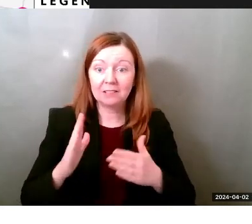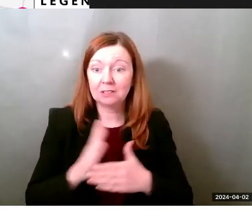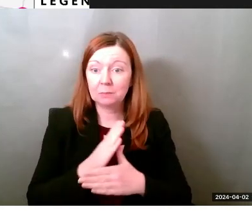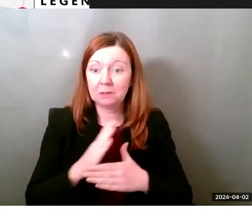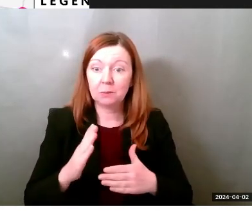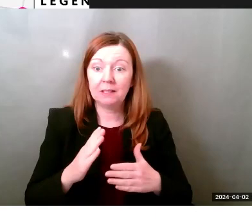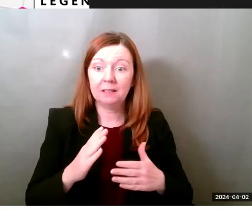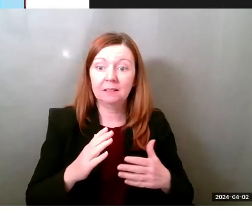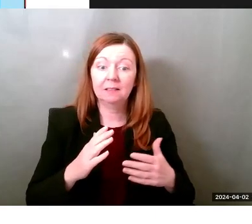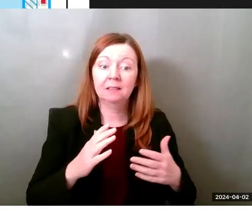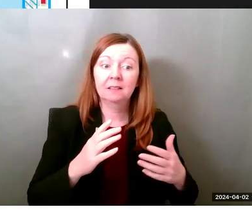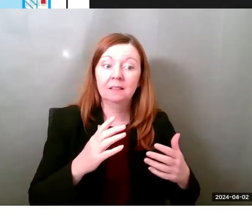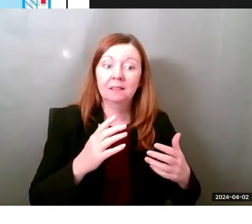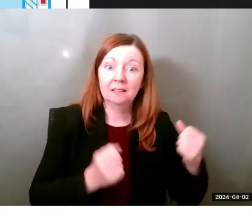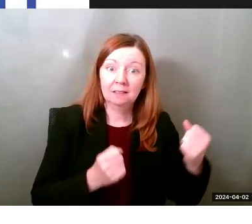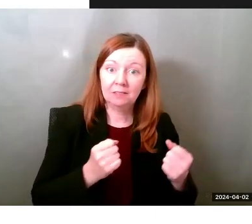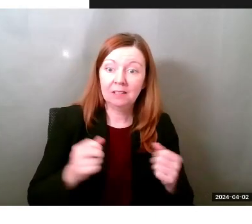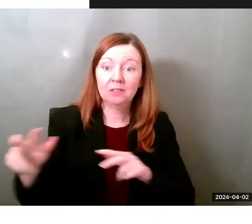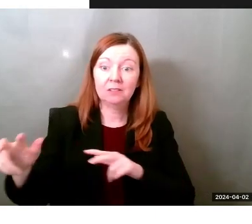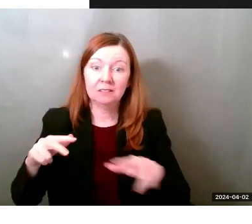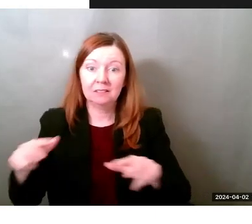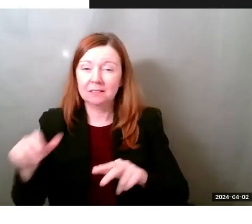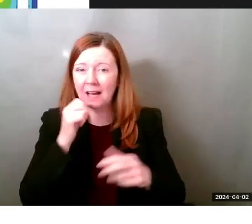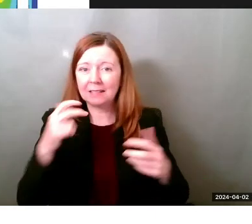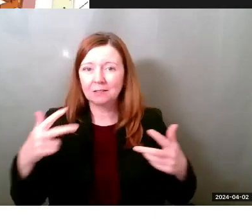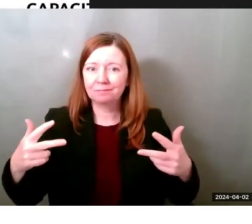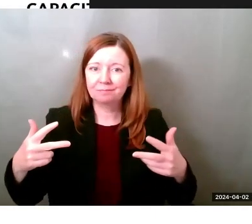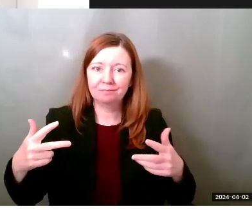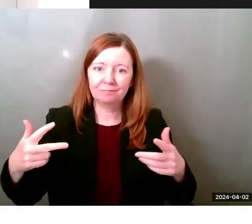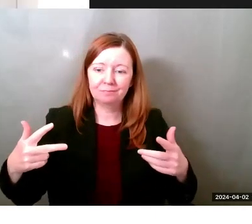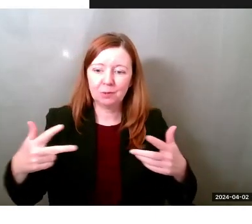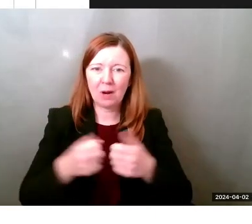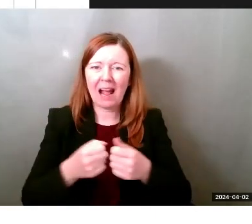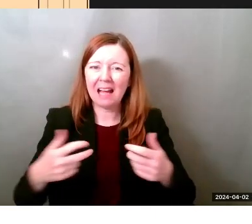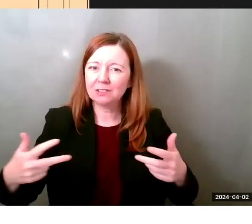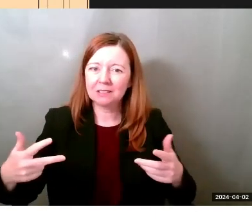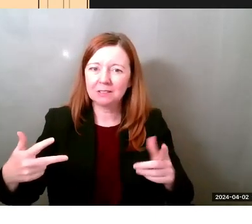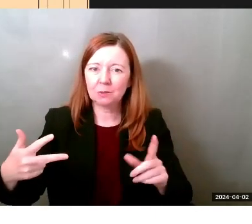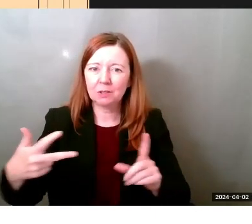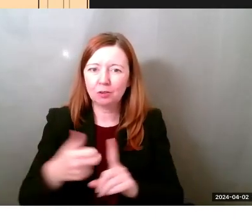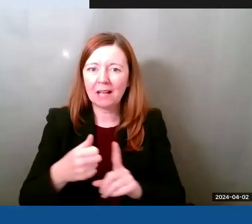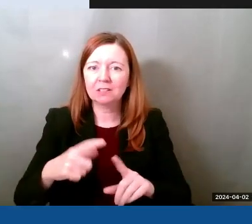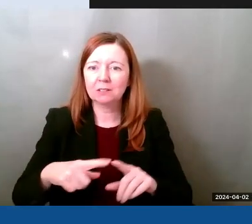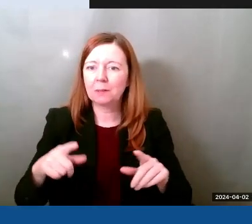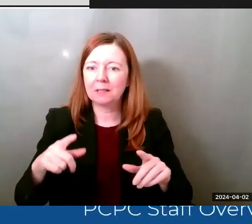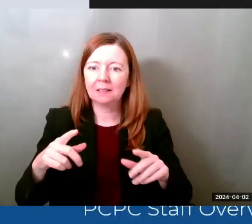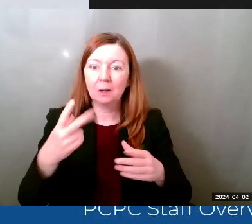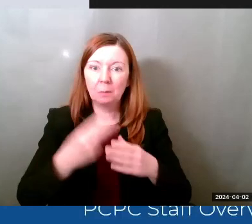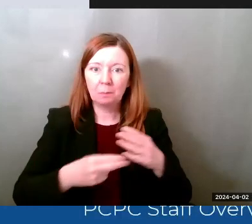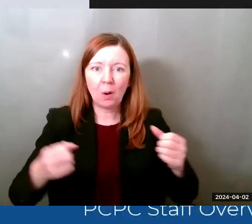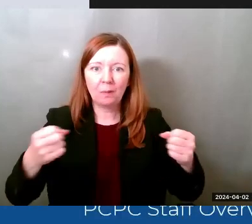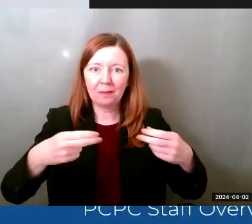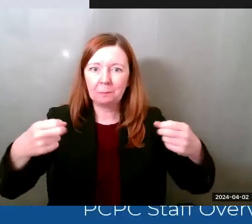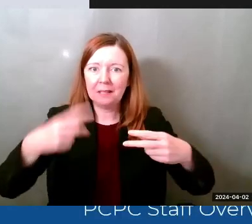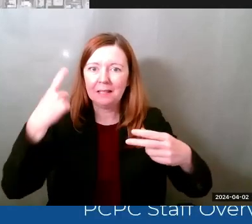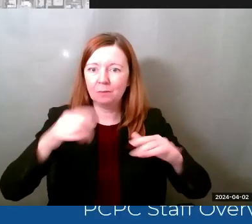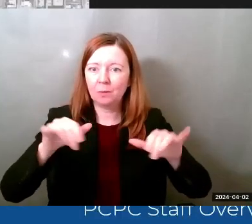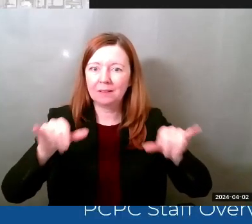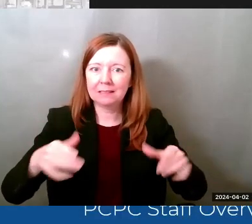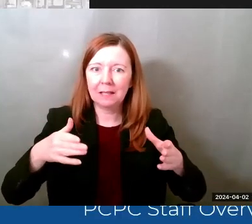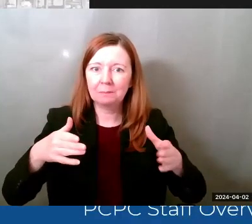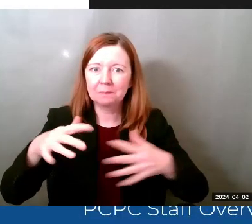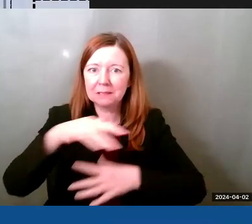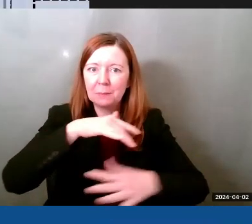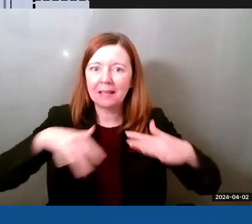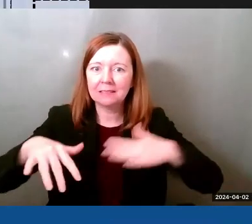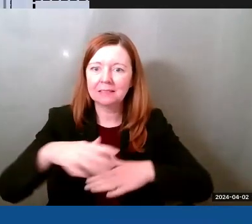not crashes, but just compete, both of them competing for the same space, whether it's 10th Street, 11th Street,